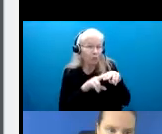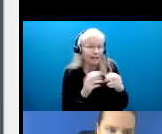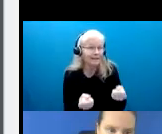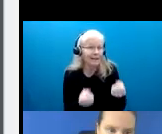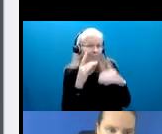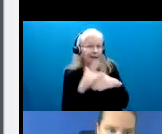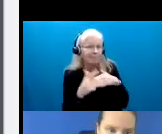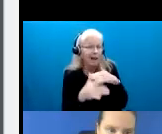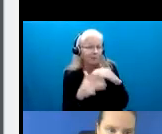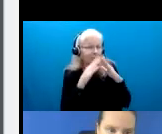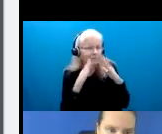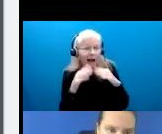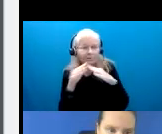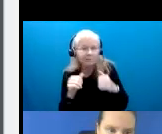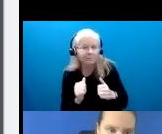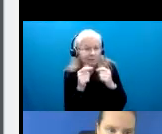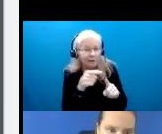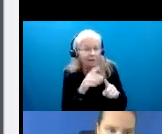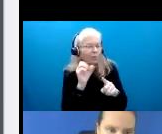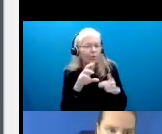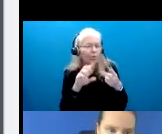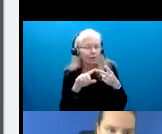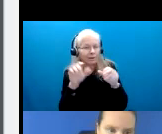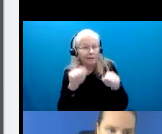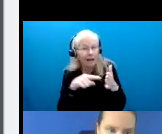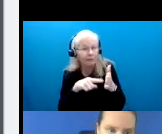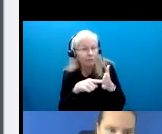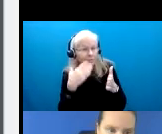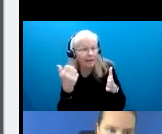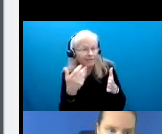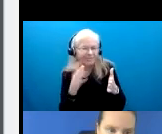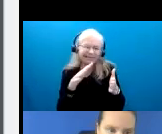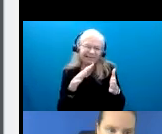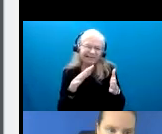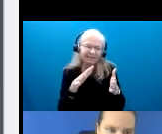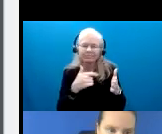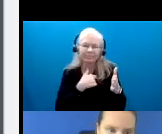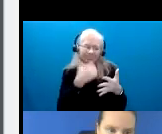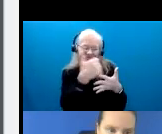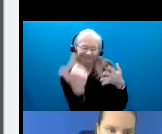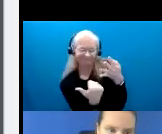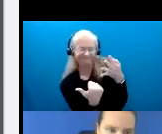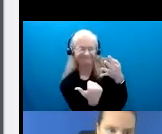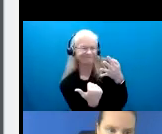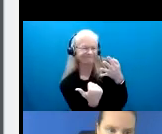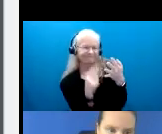for those goals. So okay. I would rank this as a pretty low priority. Okay.